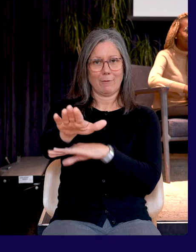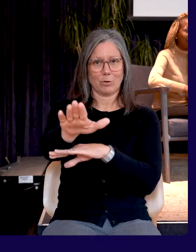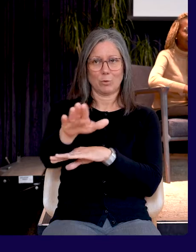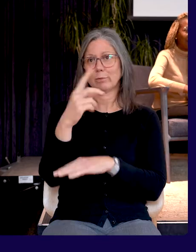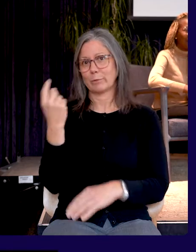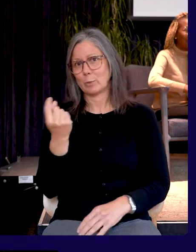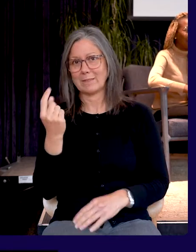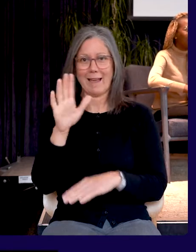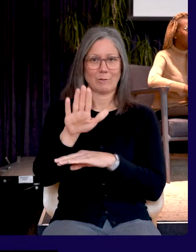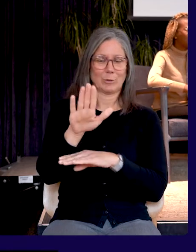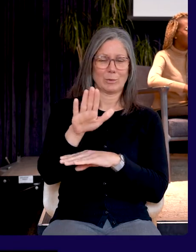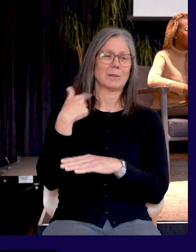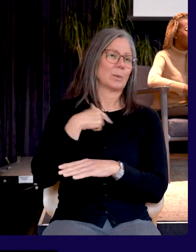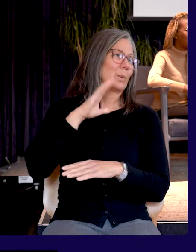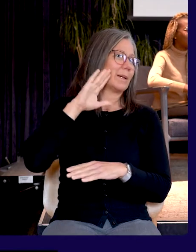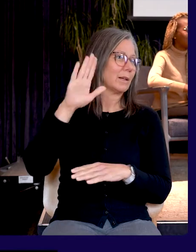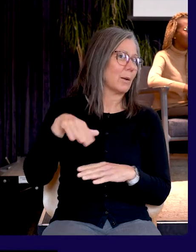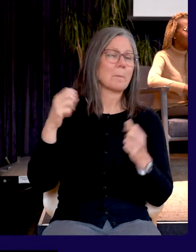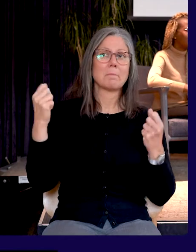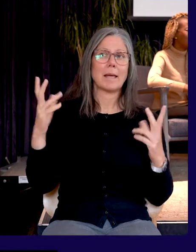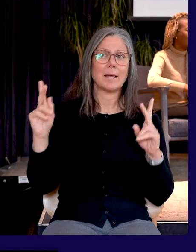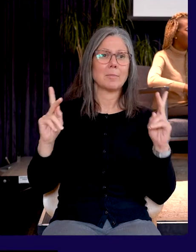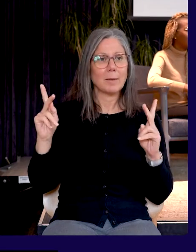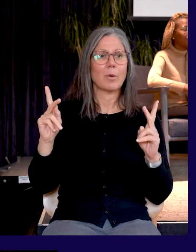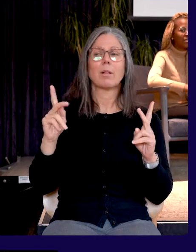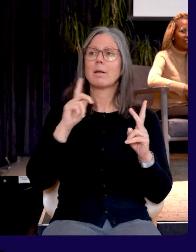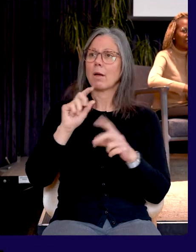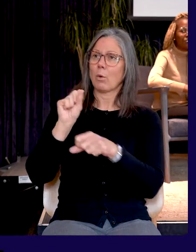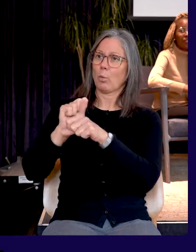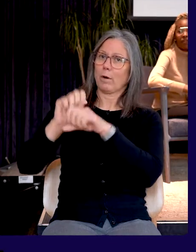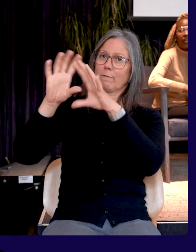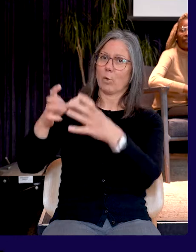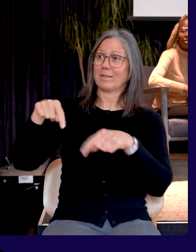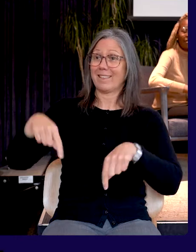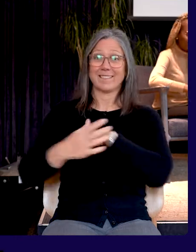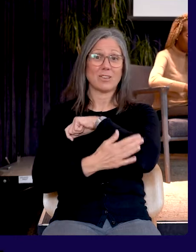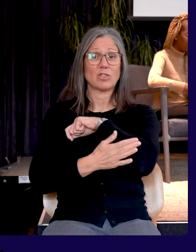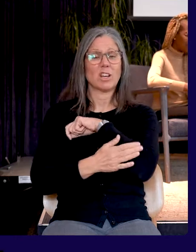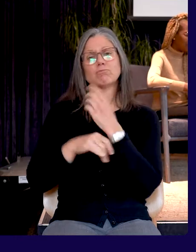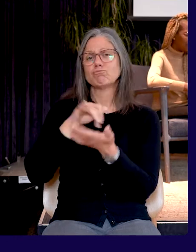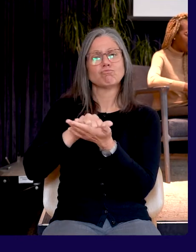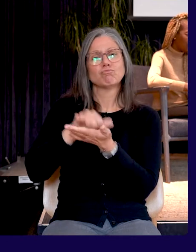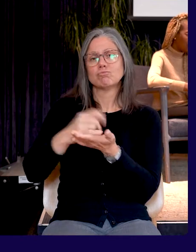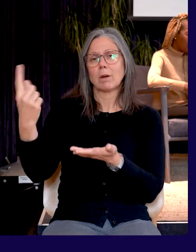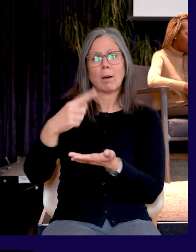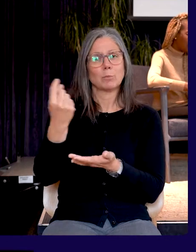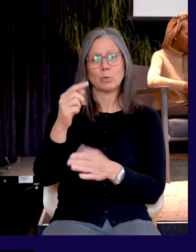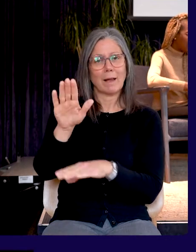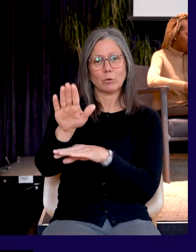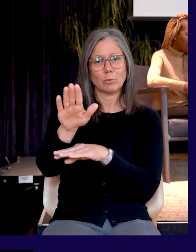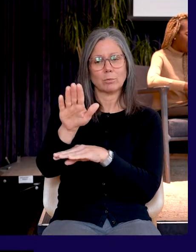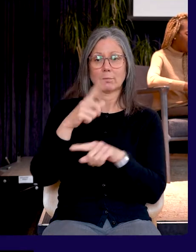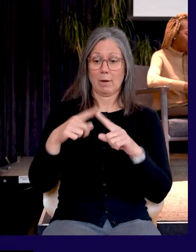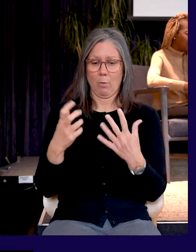on a Tuesday. We know that there are folks that are in our workforce in this country that are not able to do that. And so I